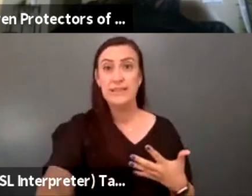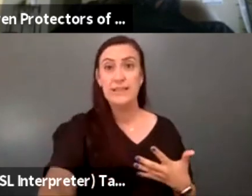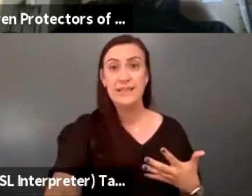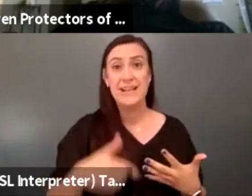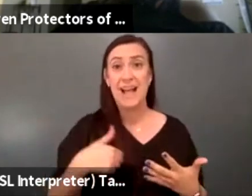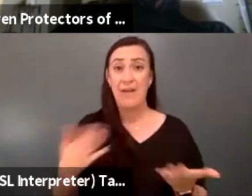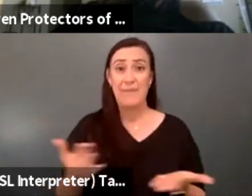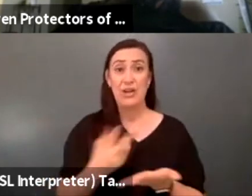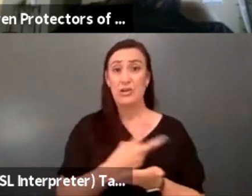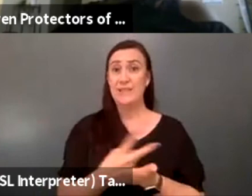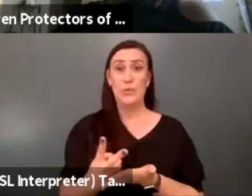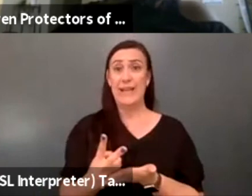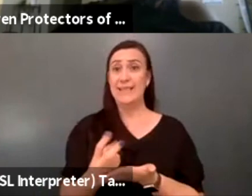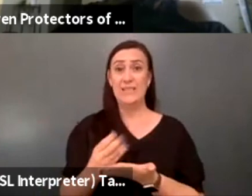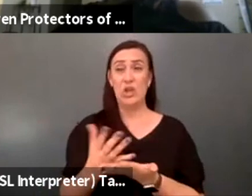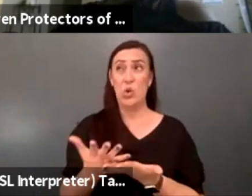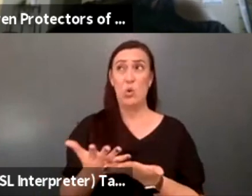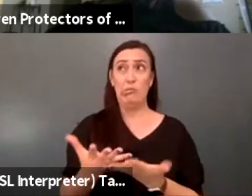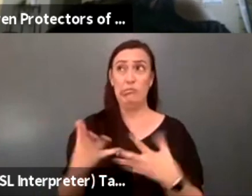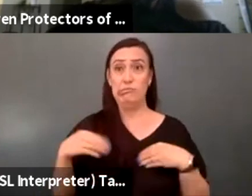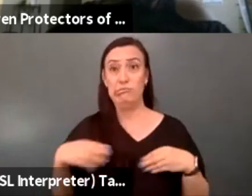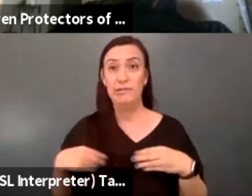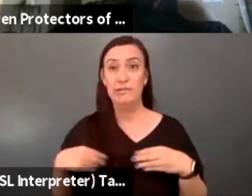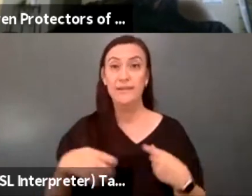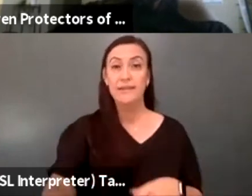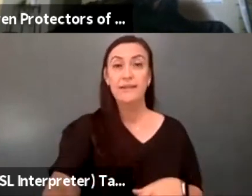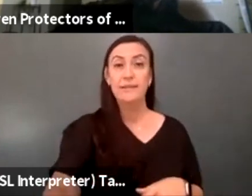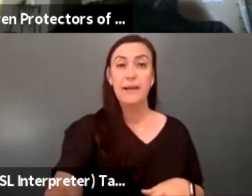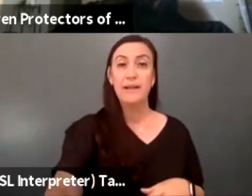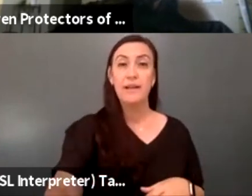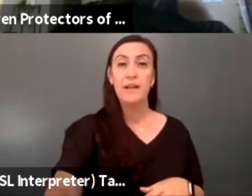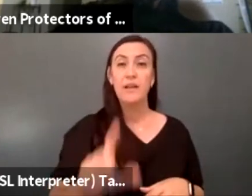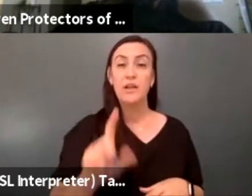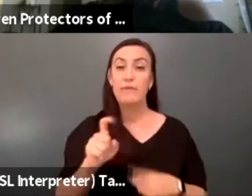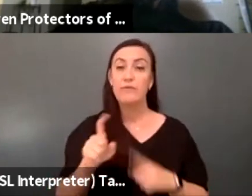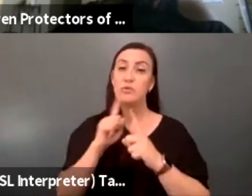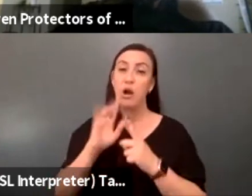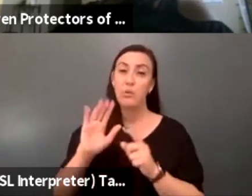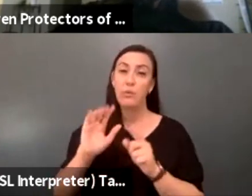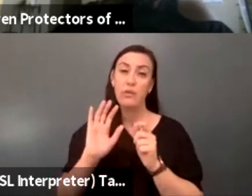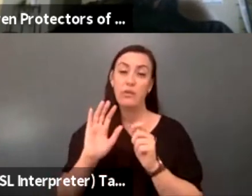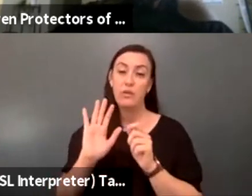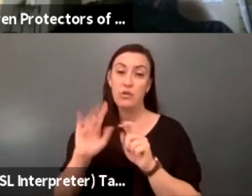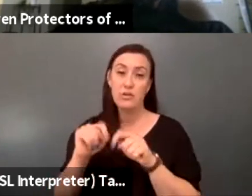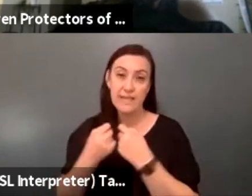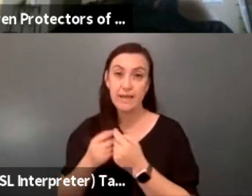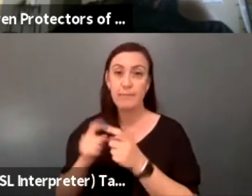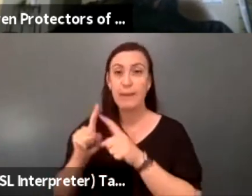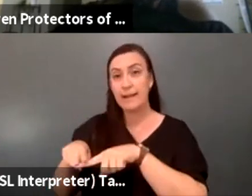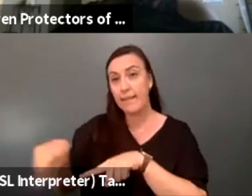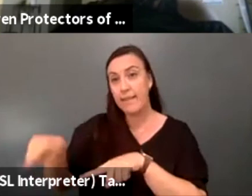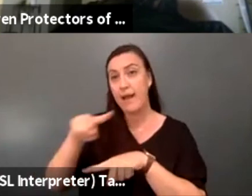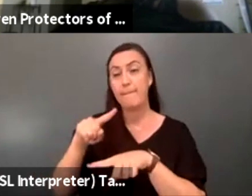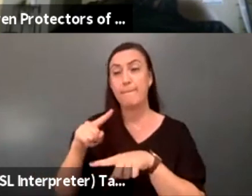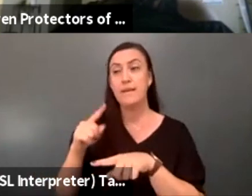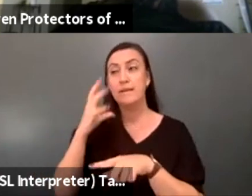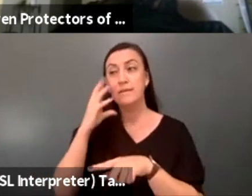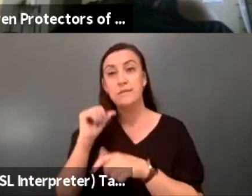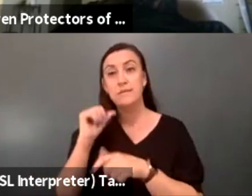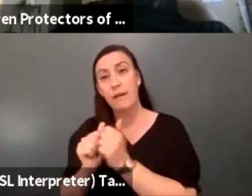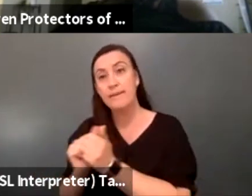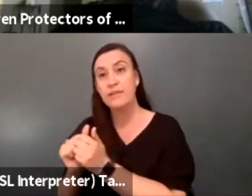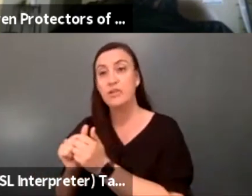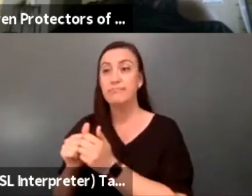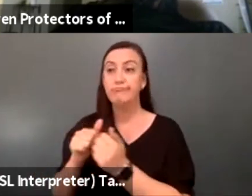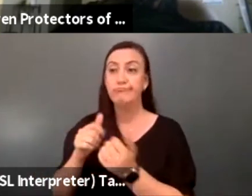2 weeks. Okay. But like, you got to talk to your team. You got to lean in on them. You have to go through conversation. You got to pull the whole team in.